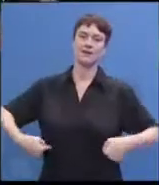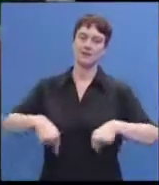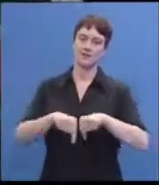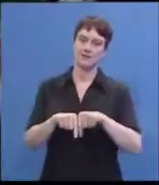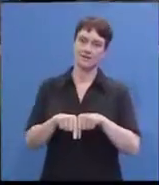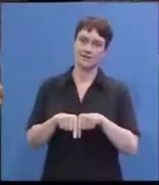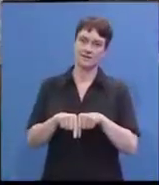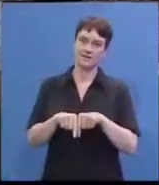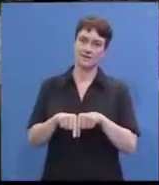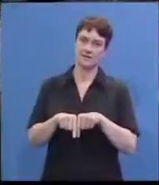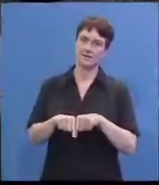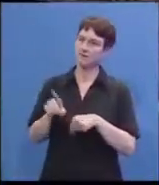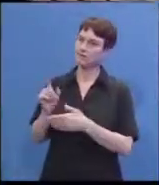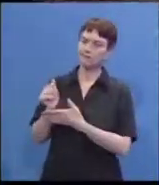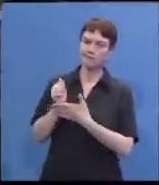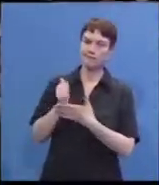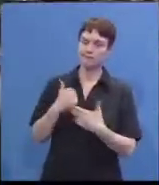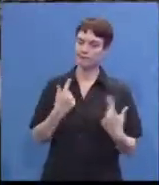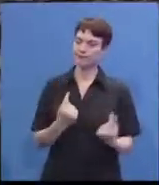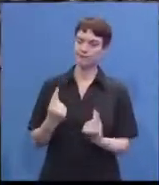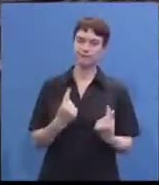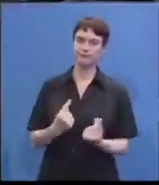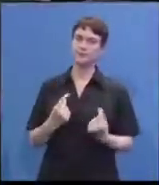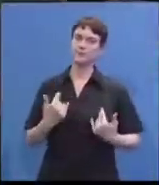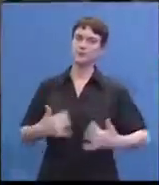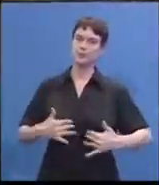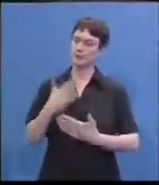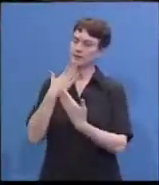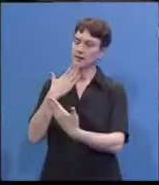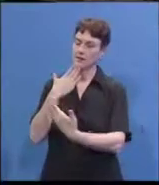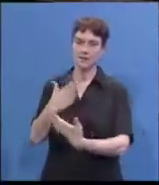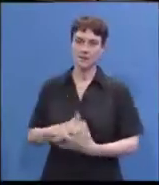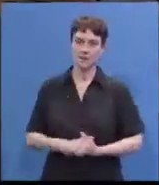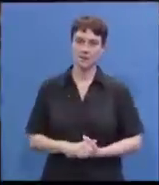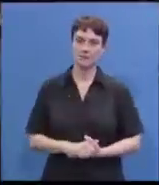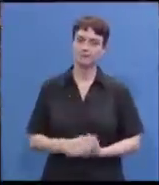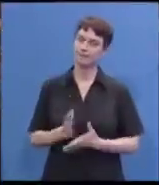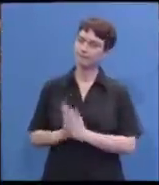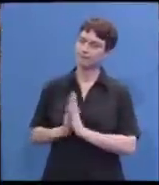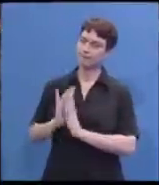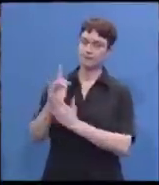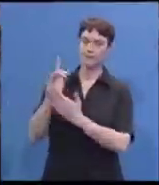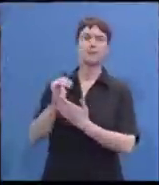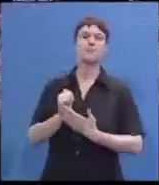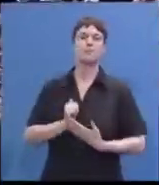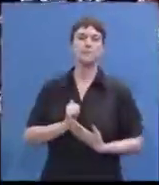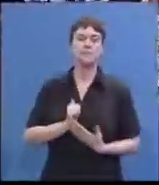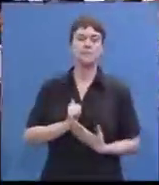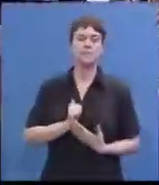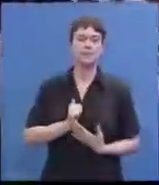us to know we can become. help us